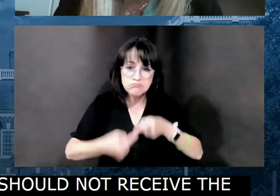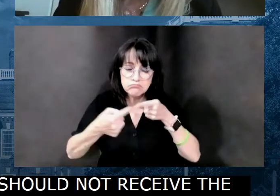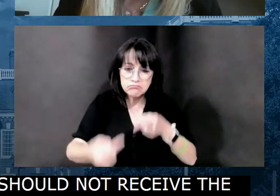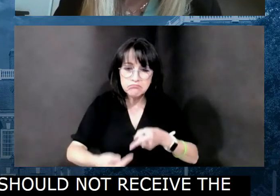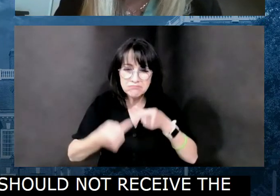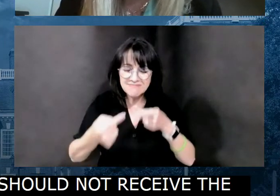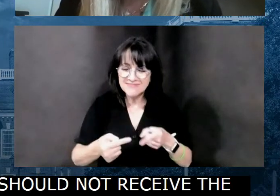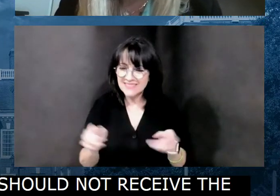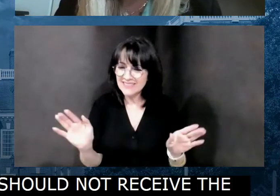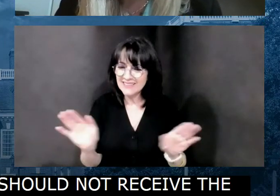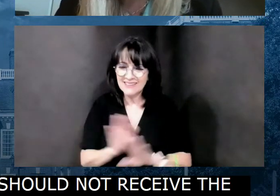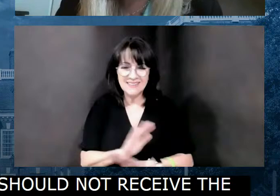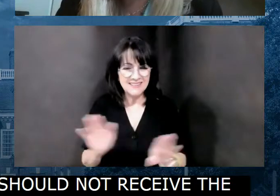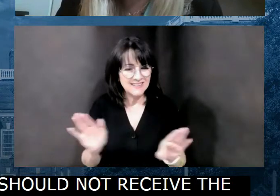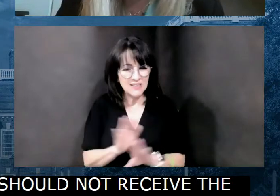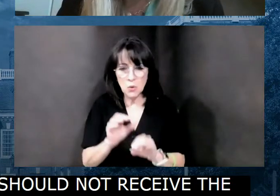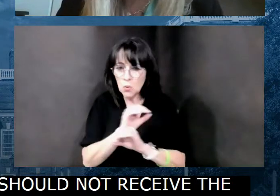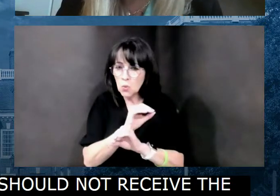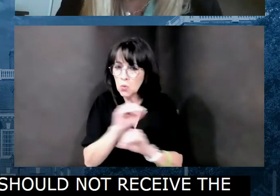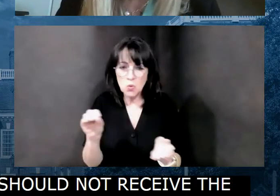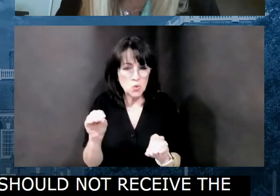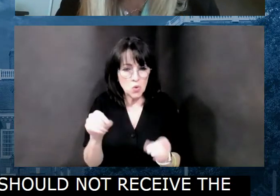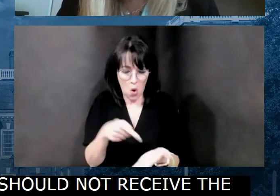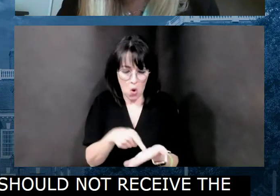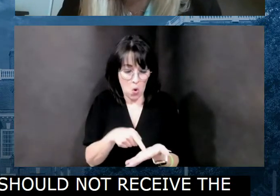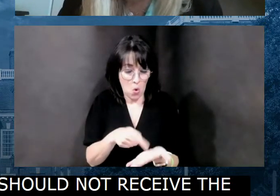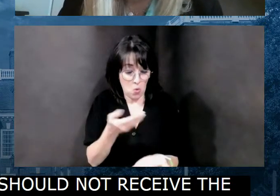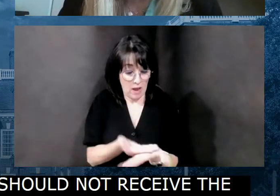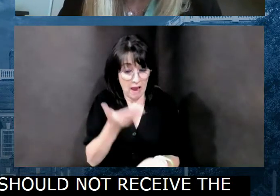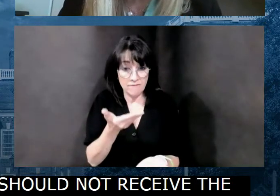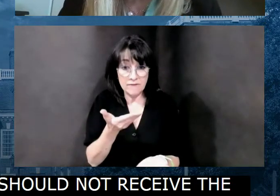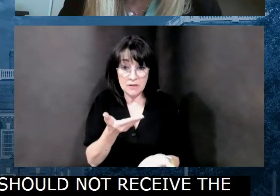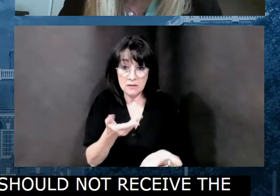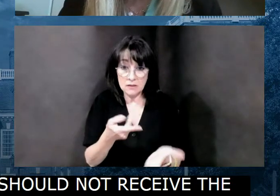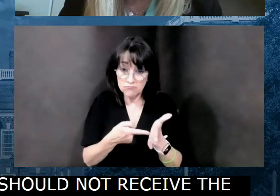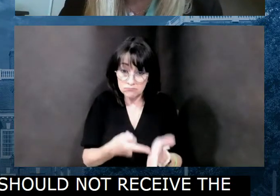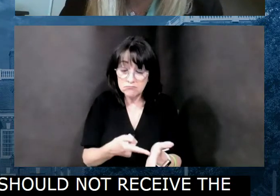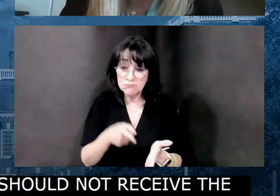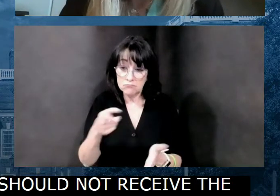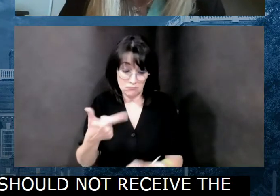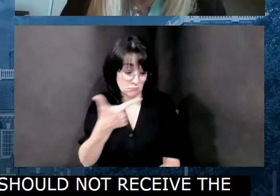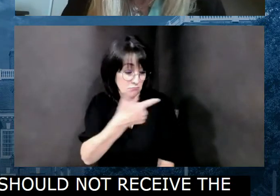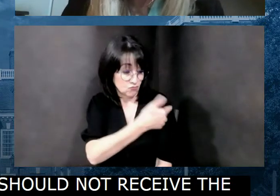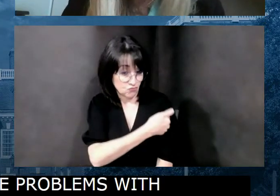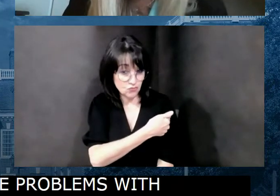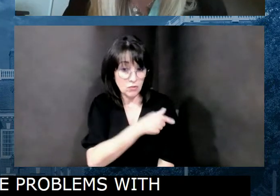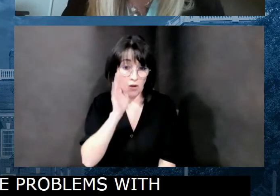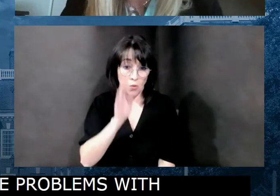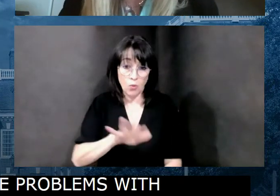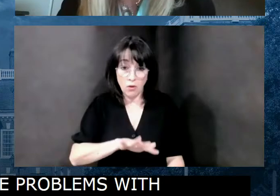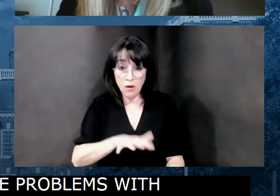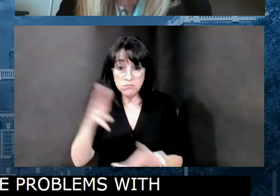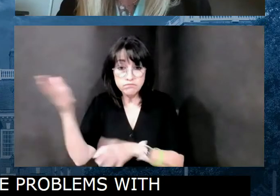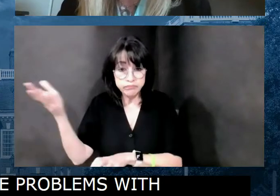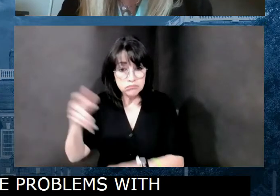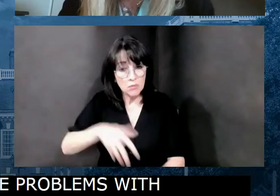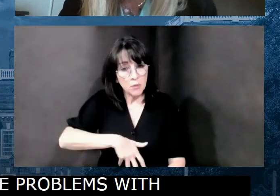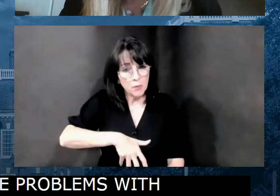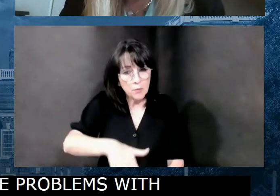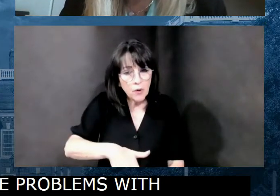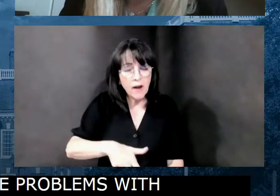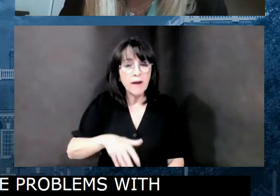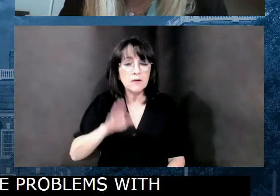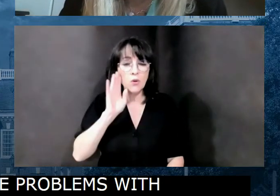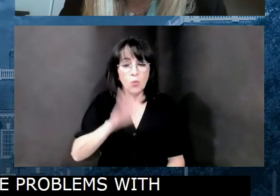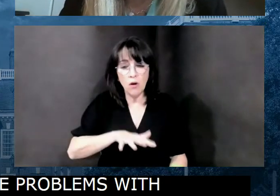fertility problems are a side effect of any vaccine, including the COVID-19 vaccine. In fact, thousands of women who were